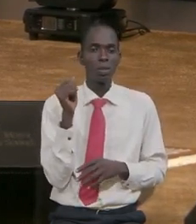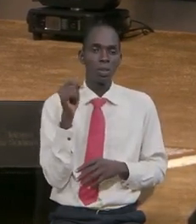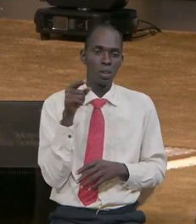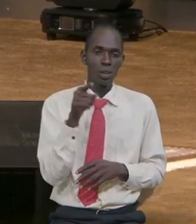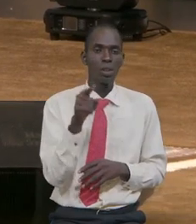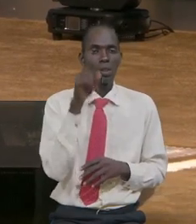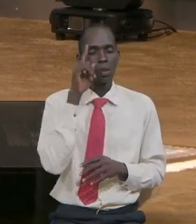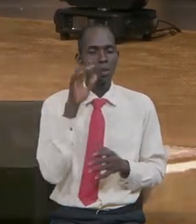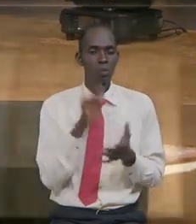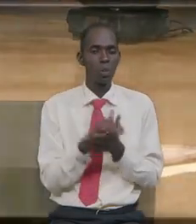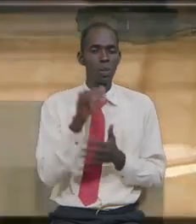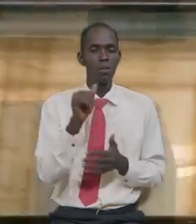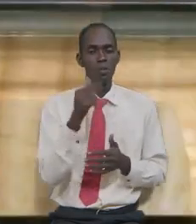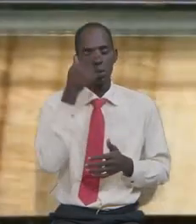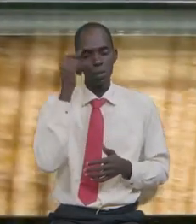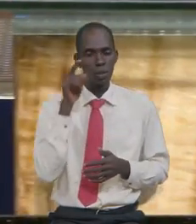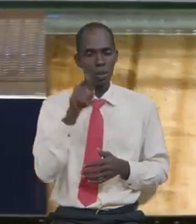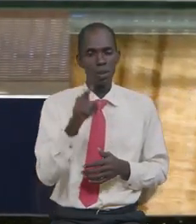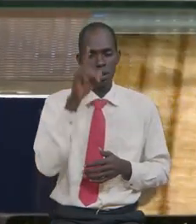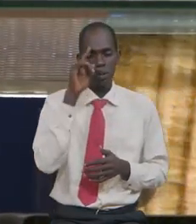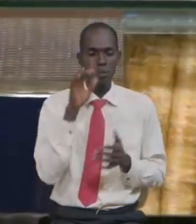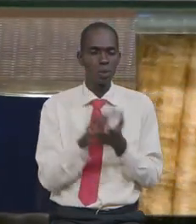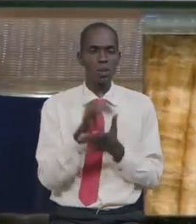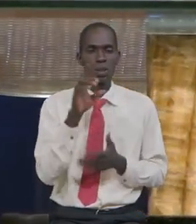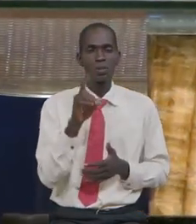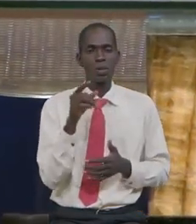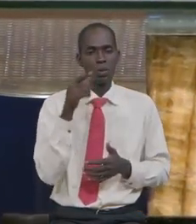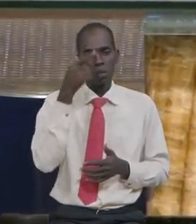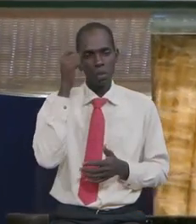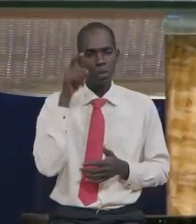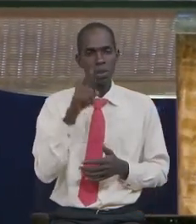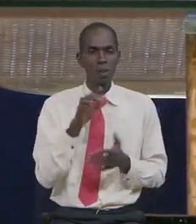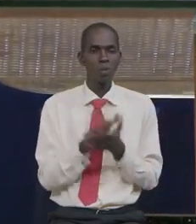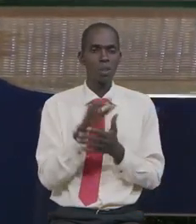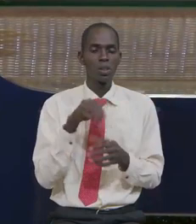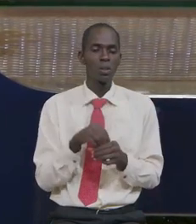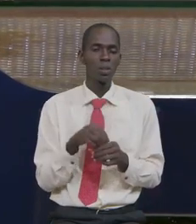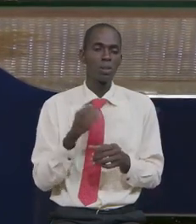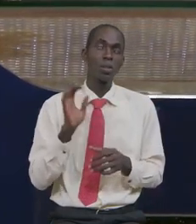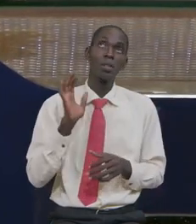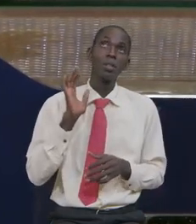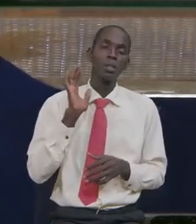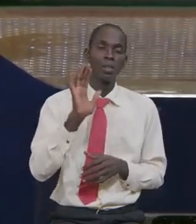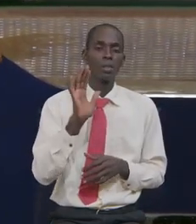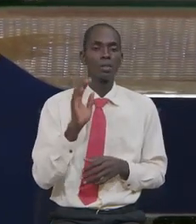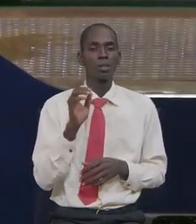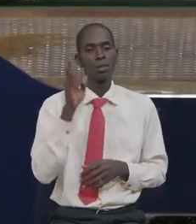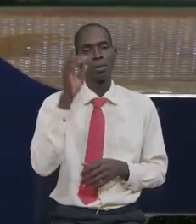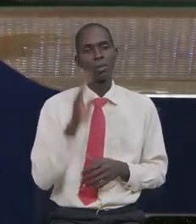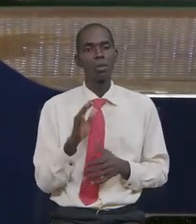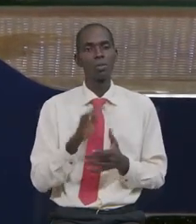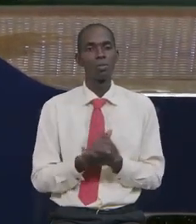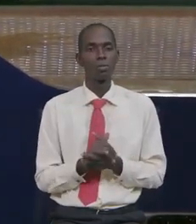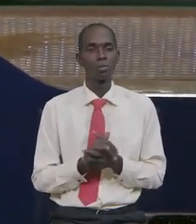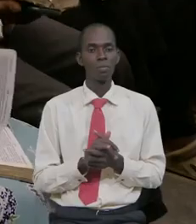believed. Because he believed. Because he believed in his God. Second Corinthians,